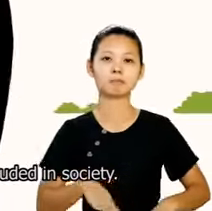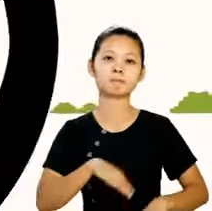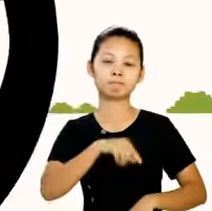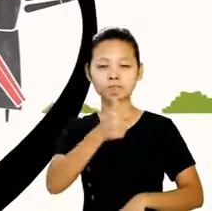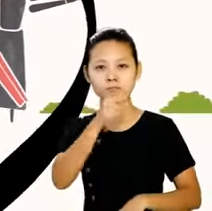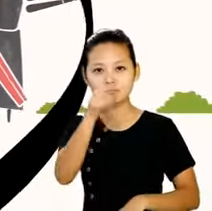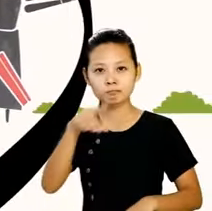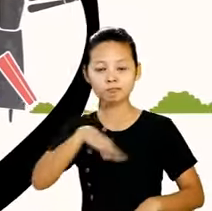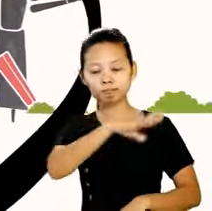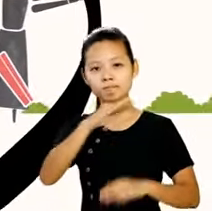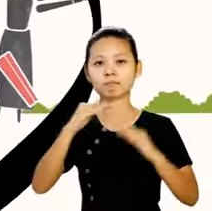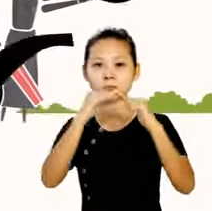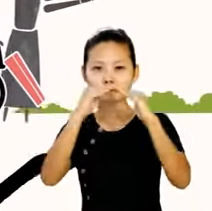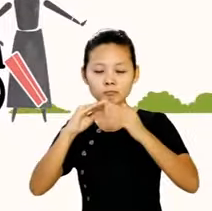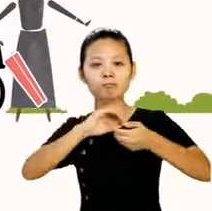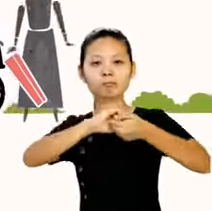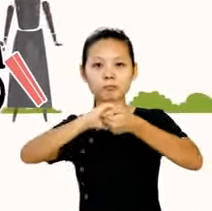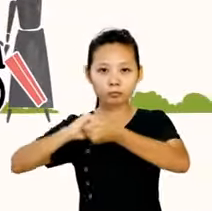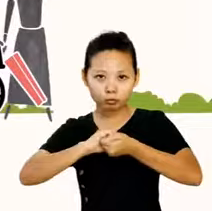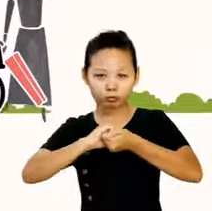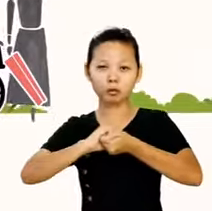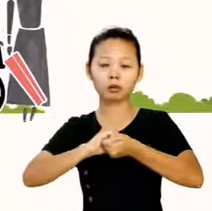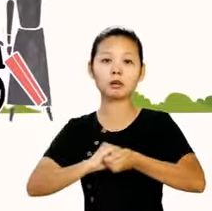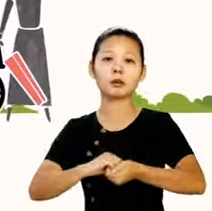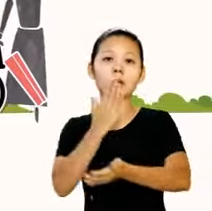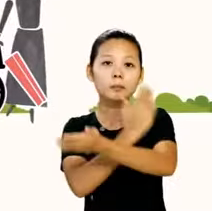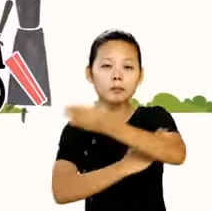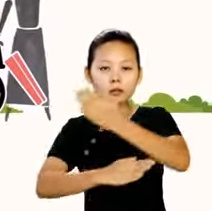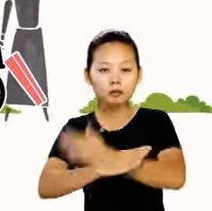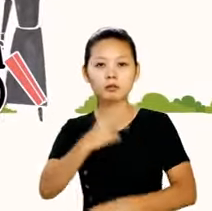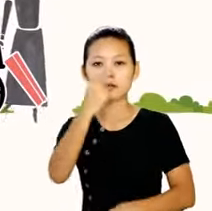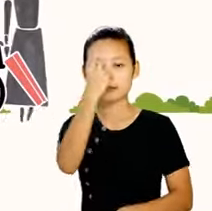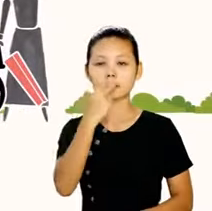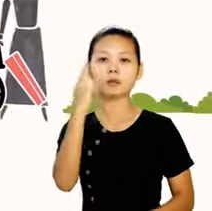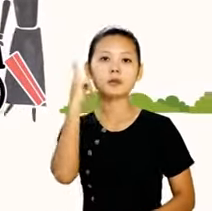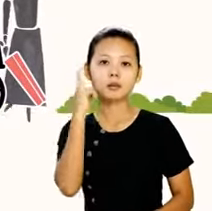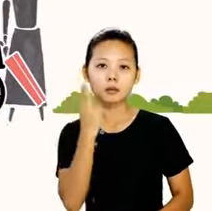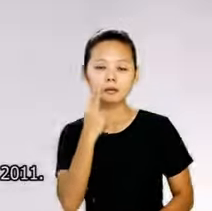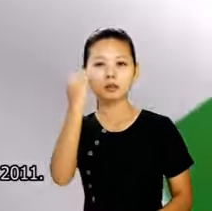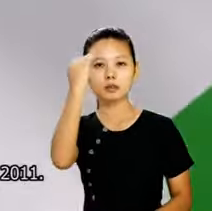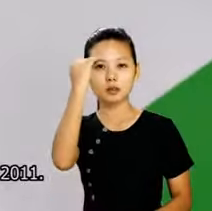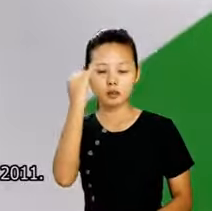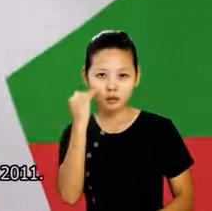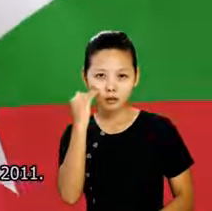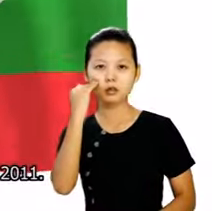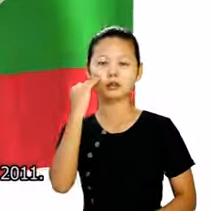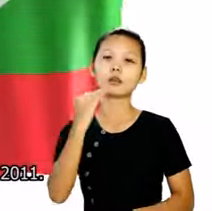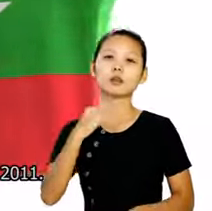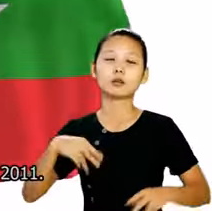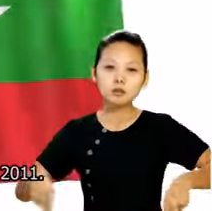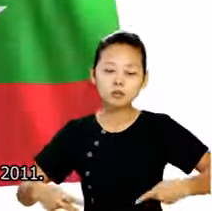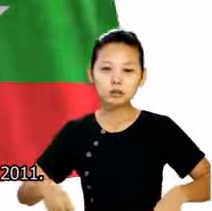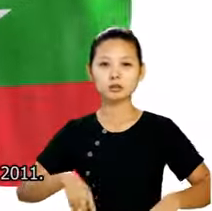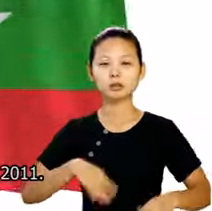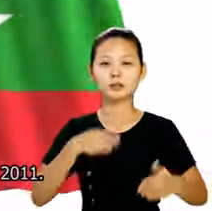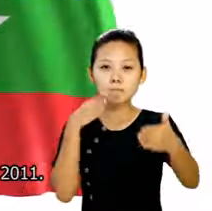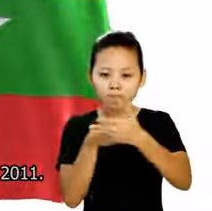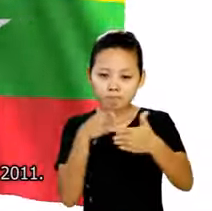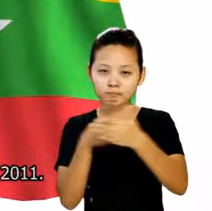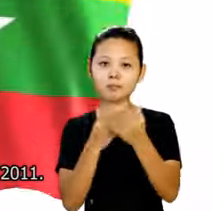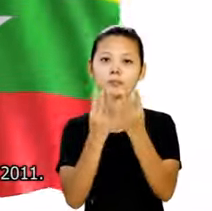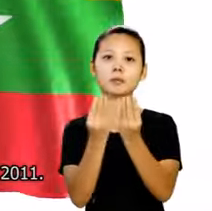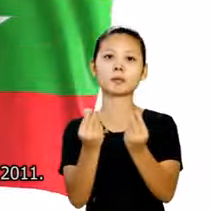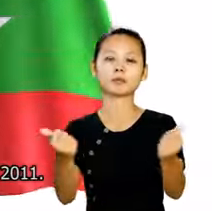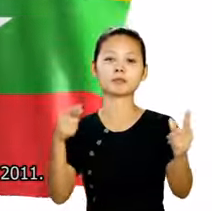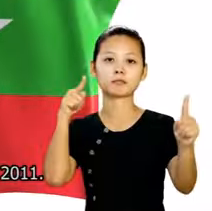society. Myanmar ratified the UN